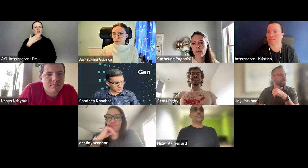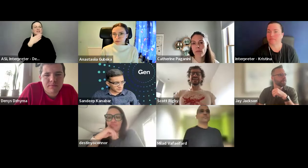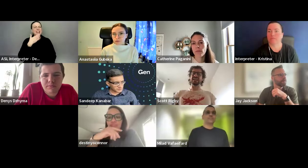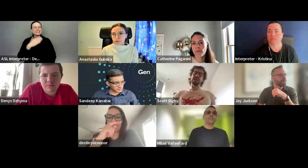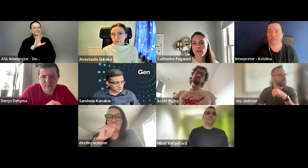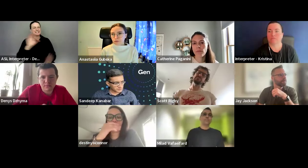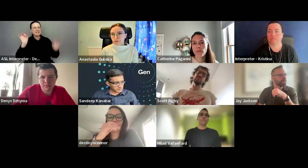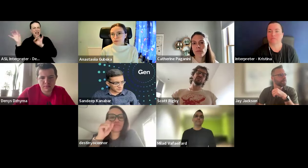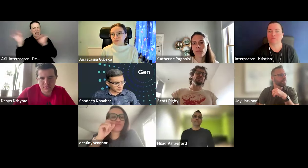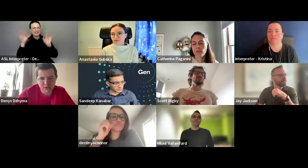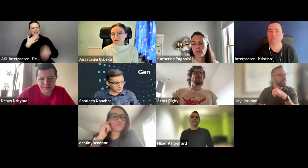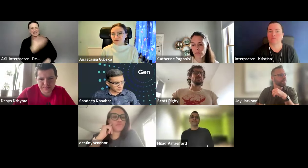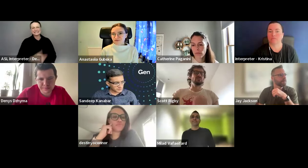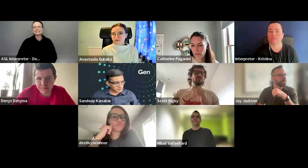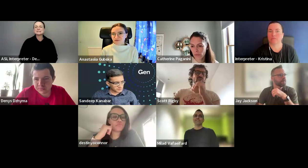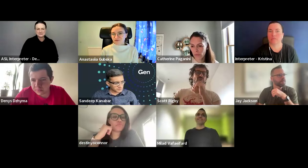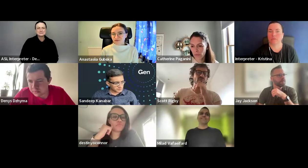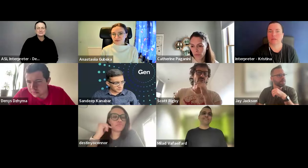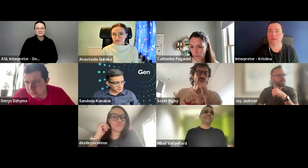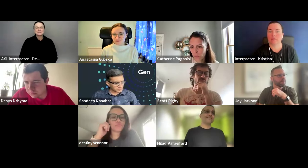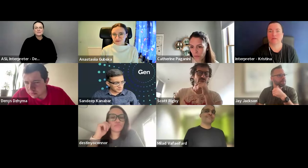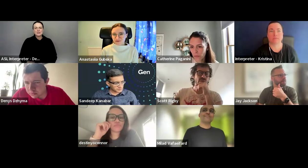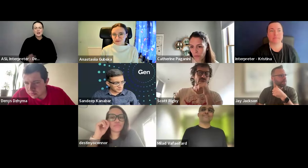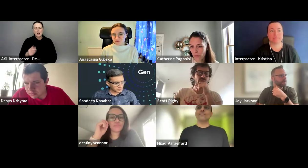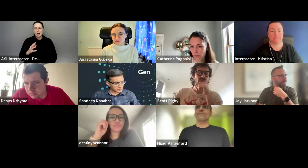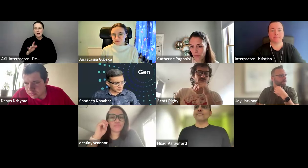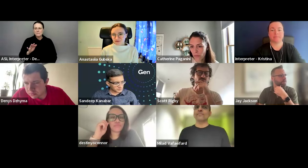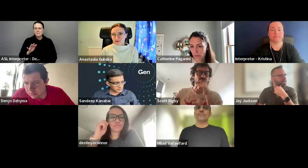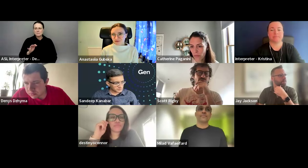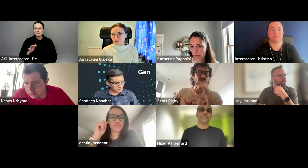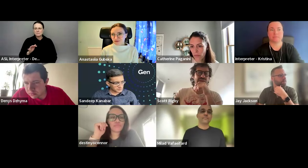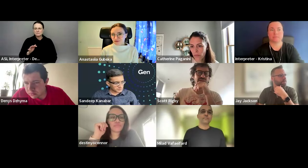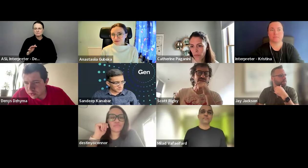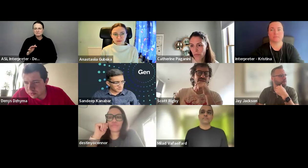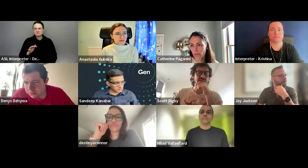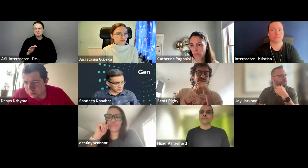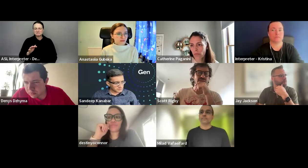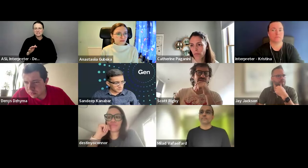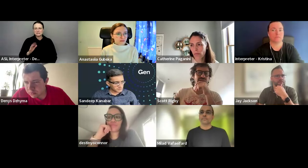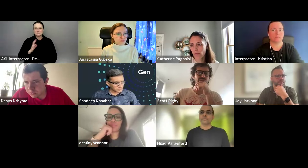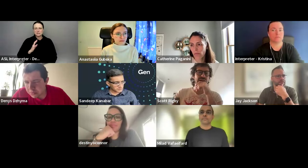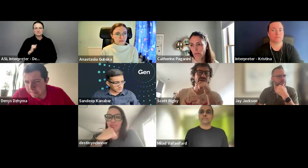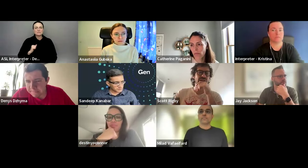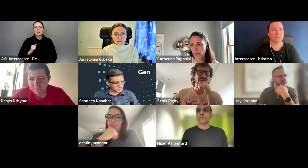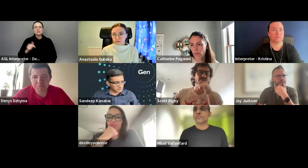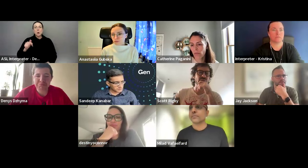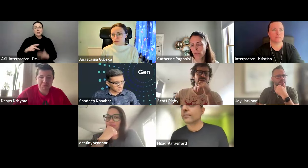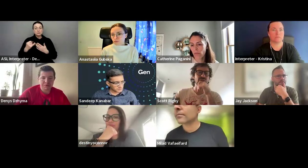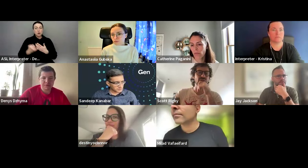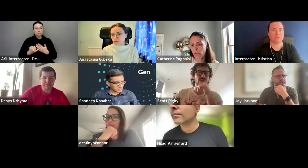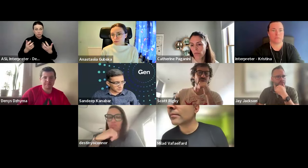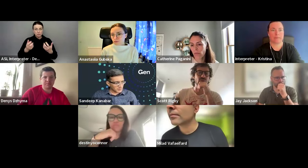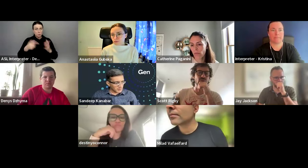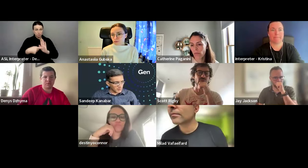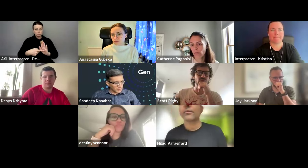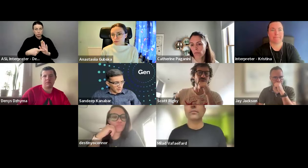Catherine. So in In this project, I just want to point you